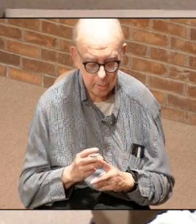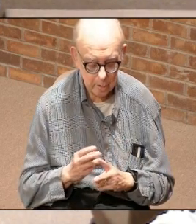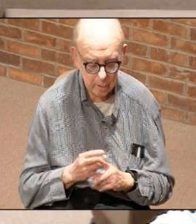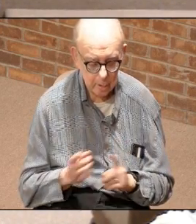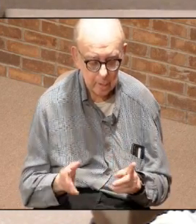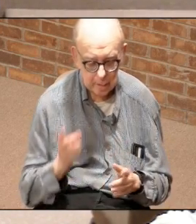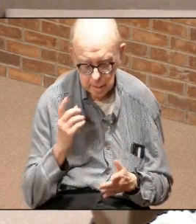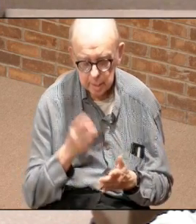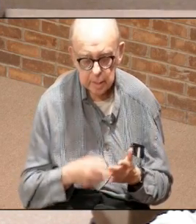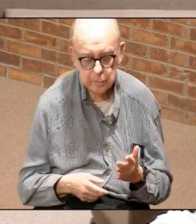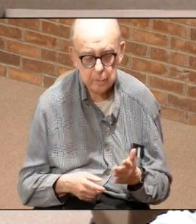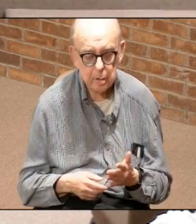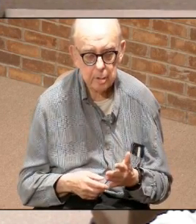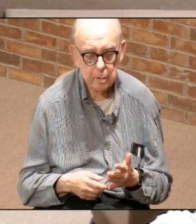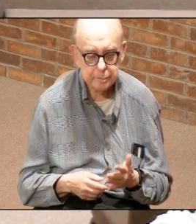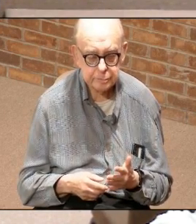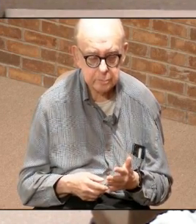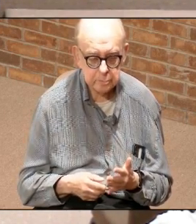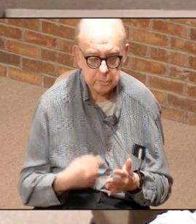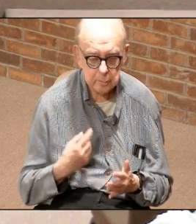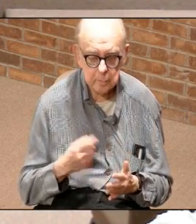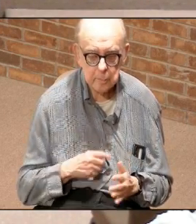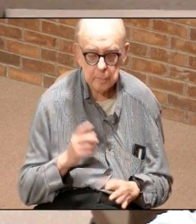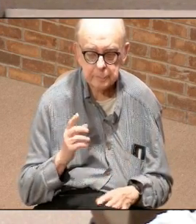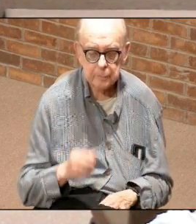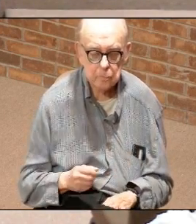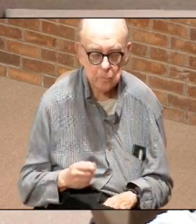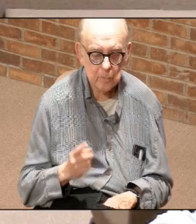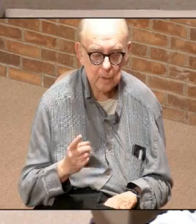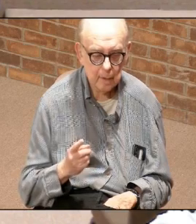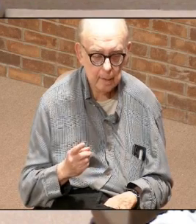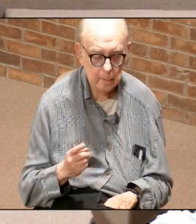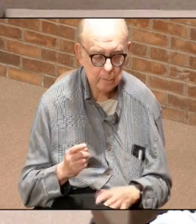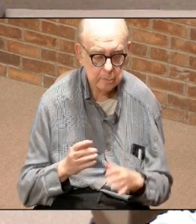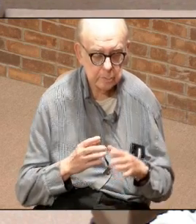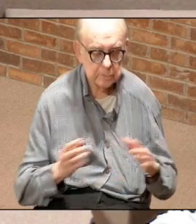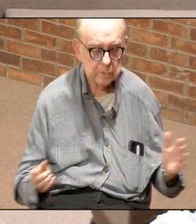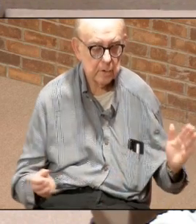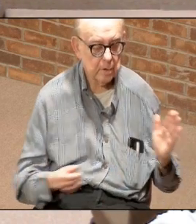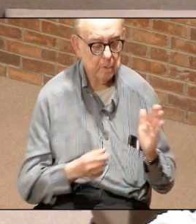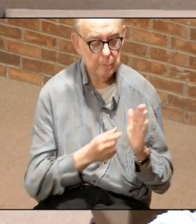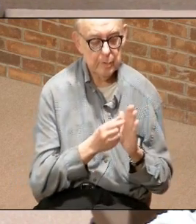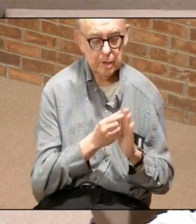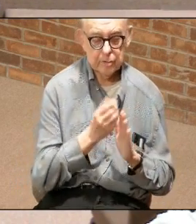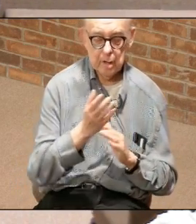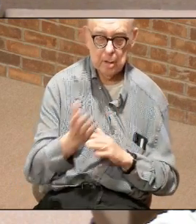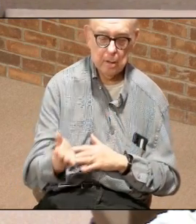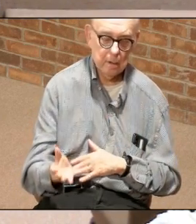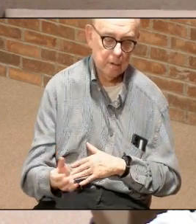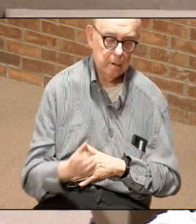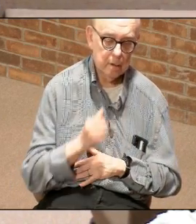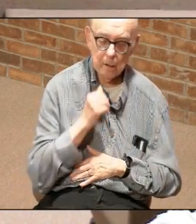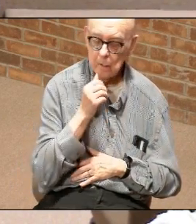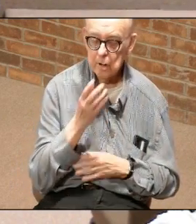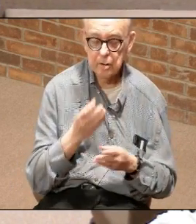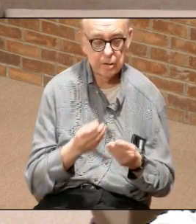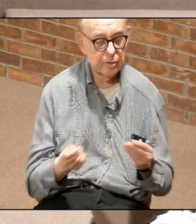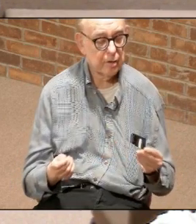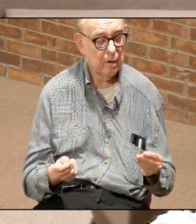So guess what? We need to understand that these big giants that are out there, we're not going to solve